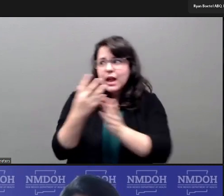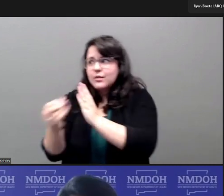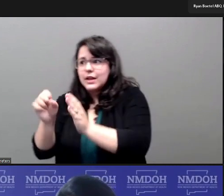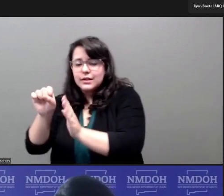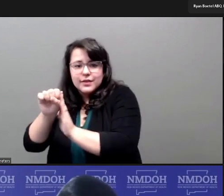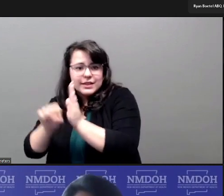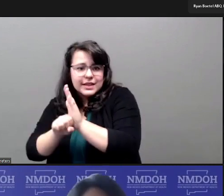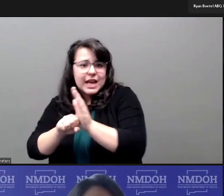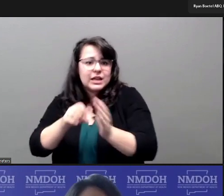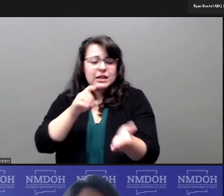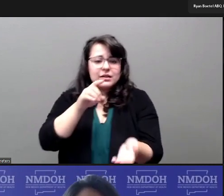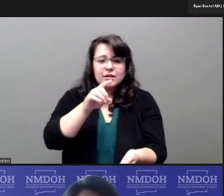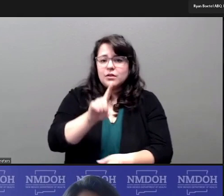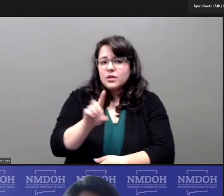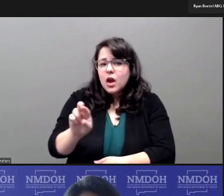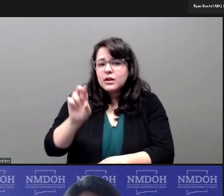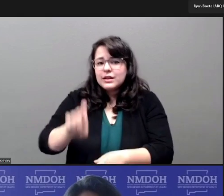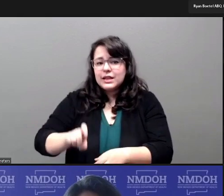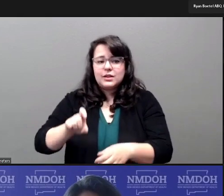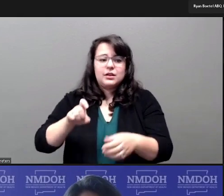doctors have to make decisions about